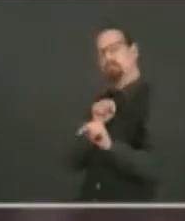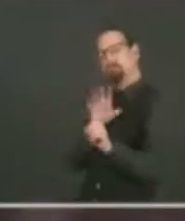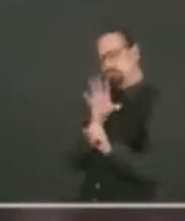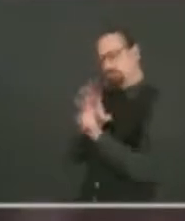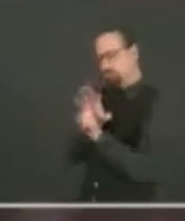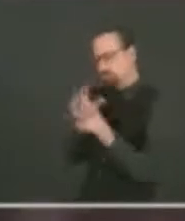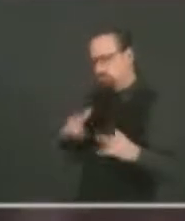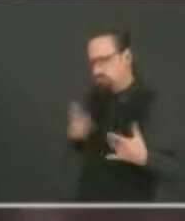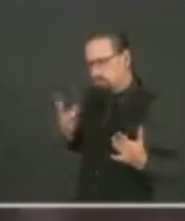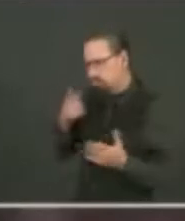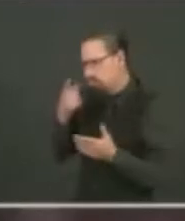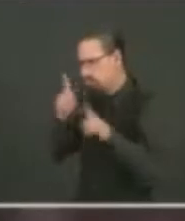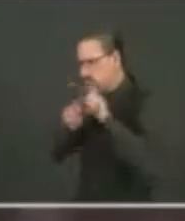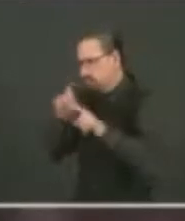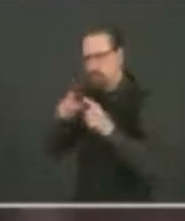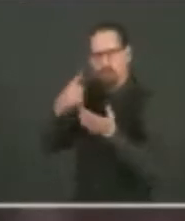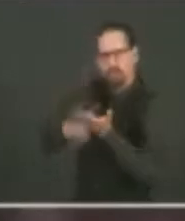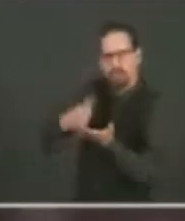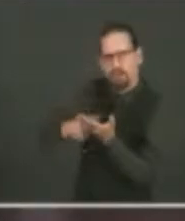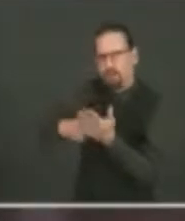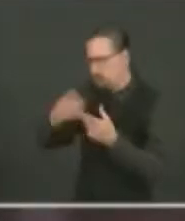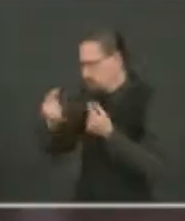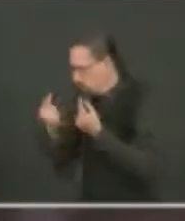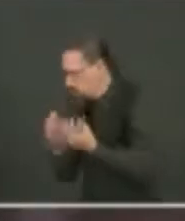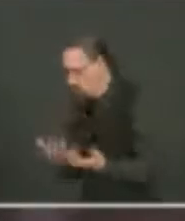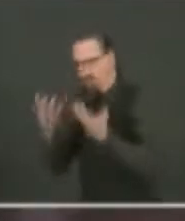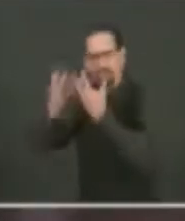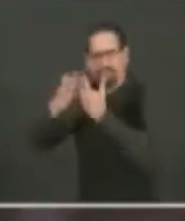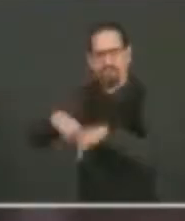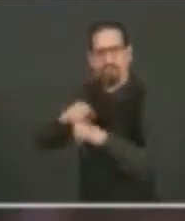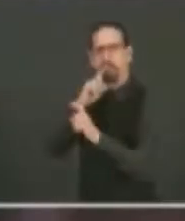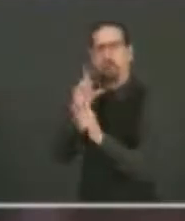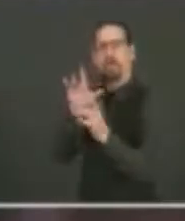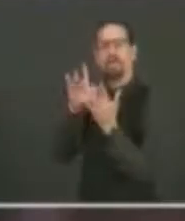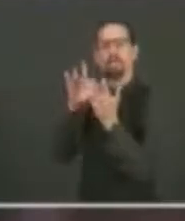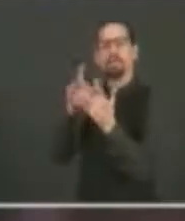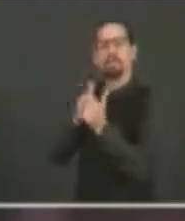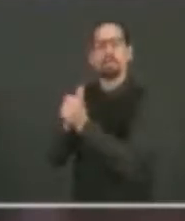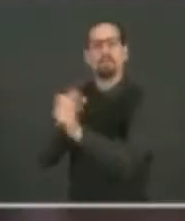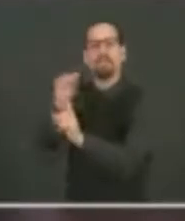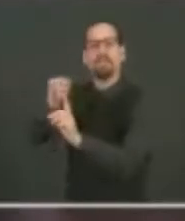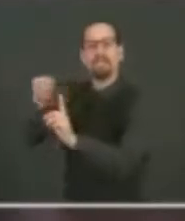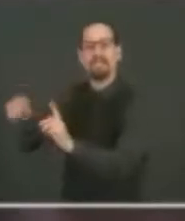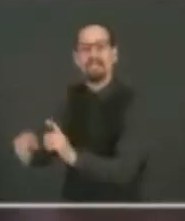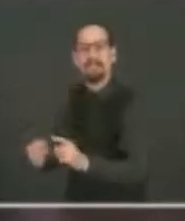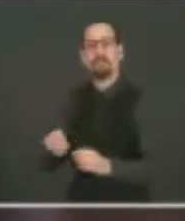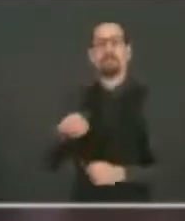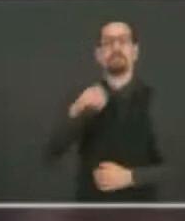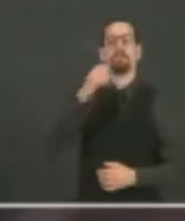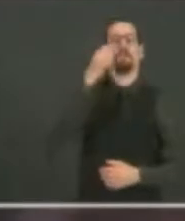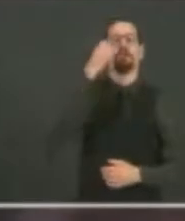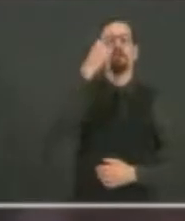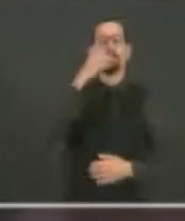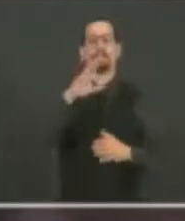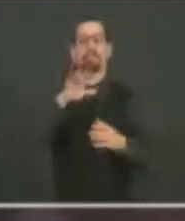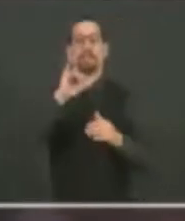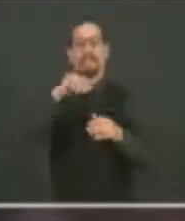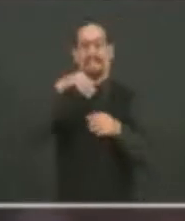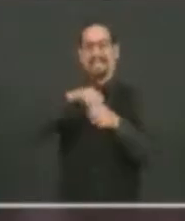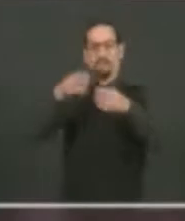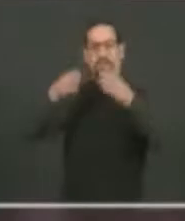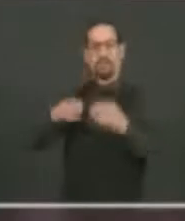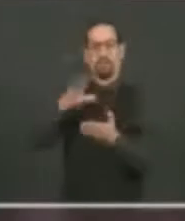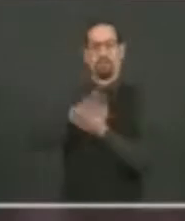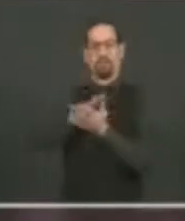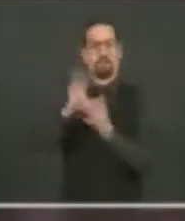learning community have occurred spread out among 25 schools. In the schools